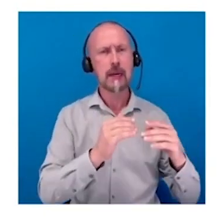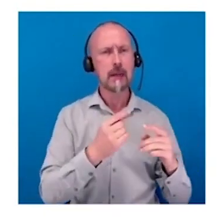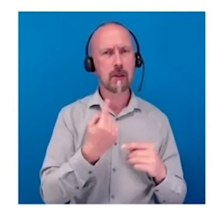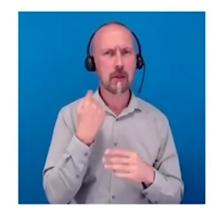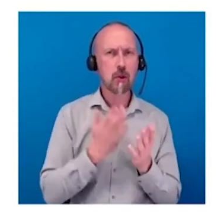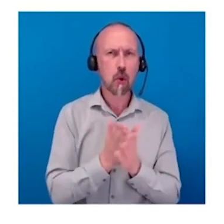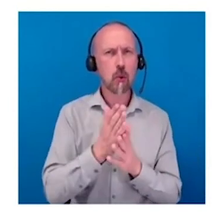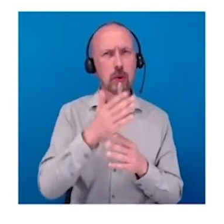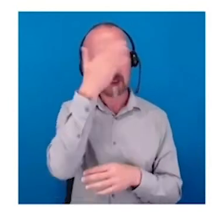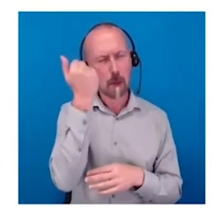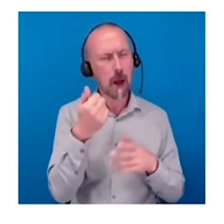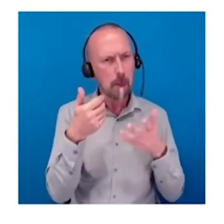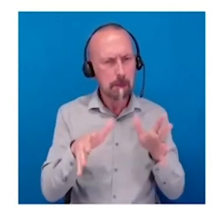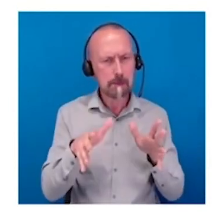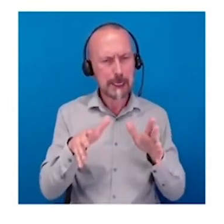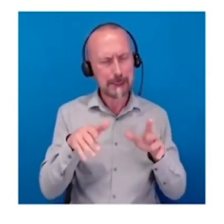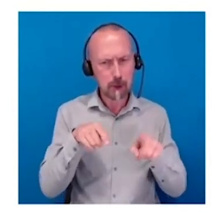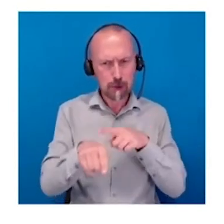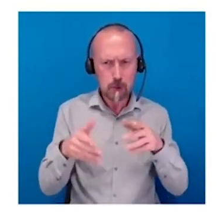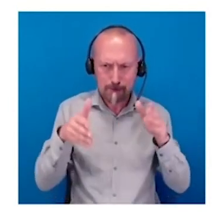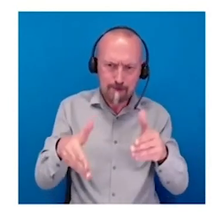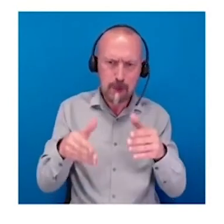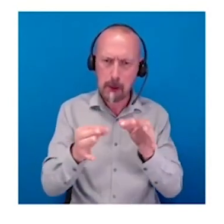think, communities who had been,